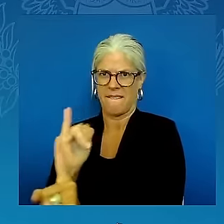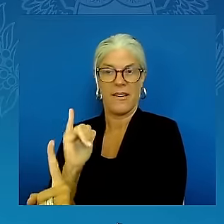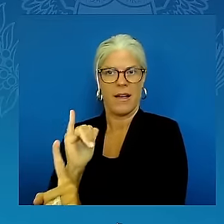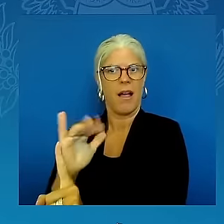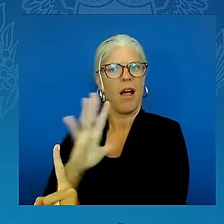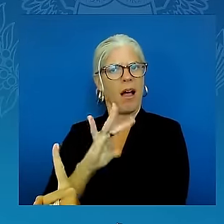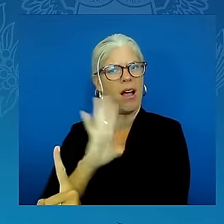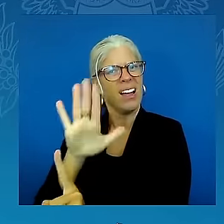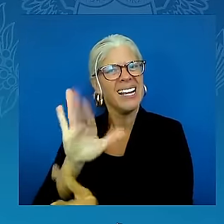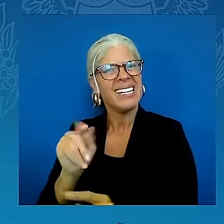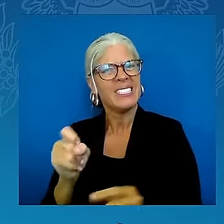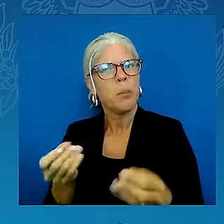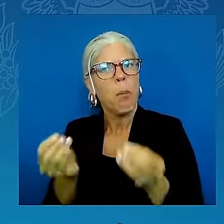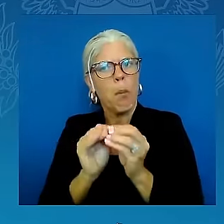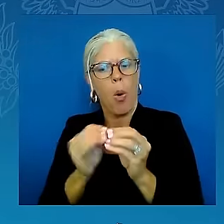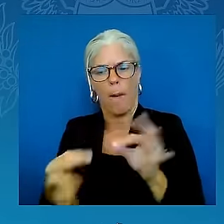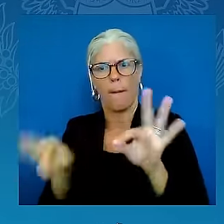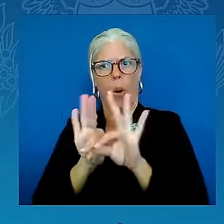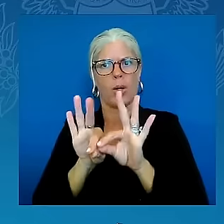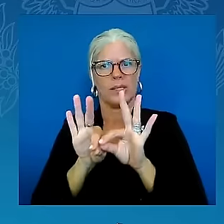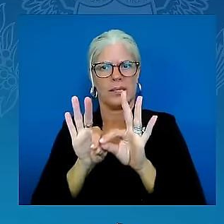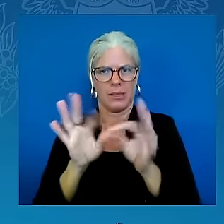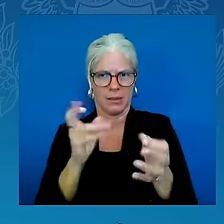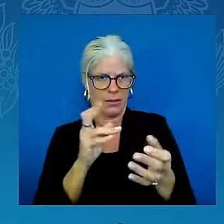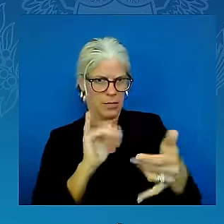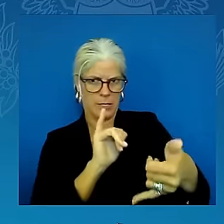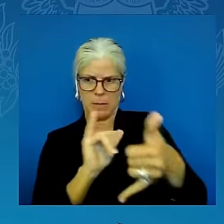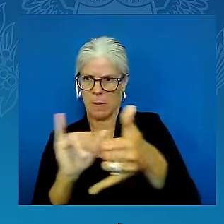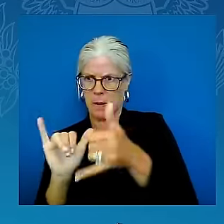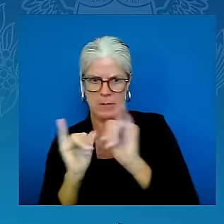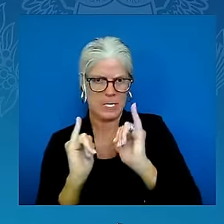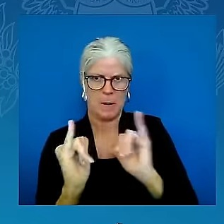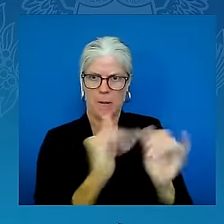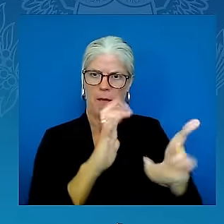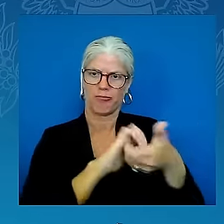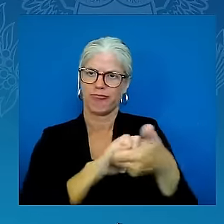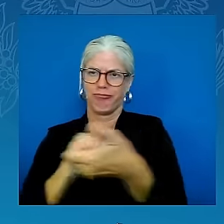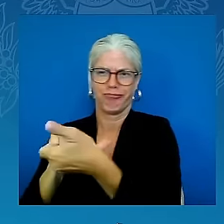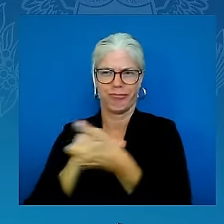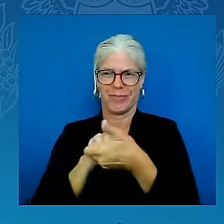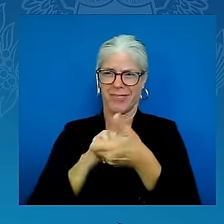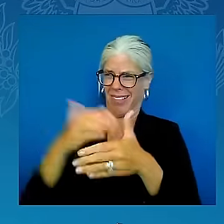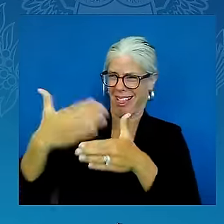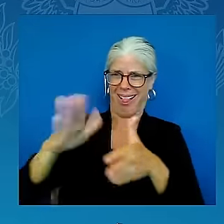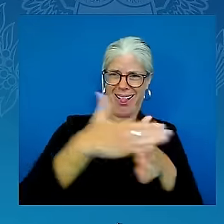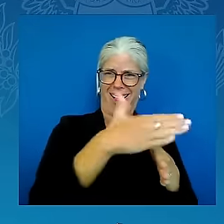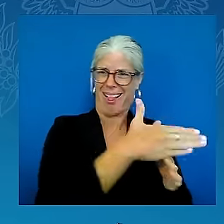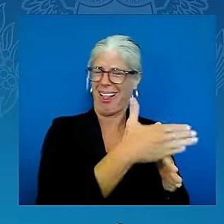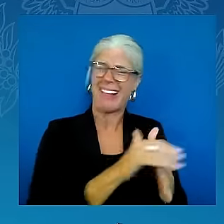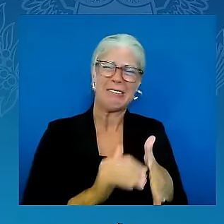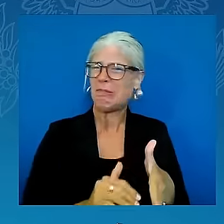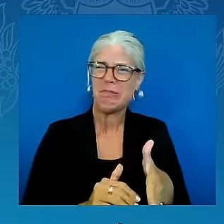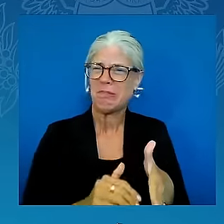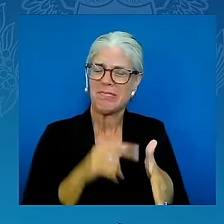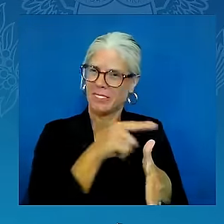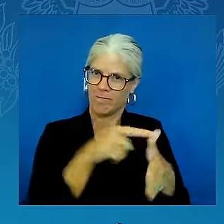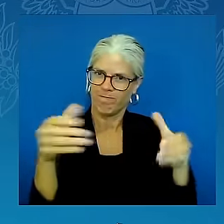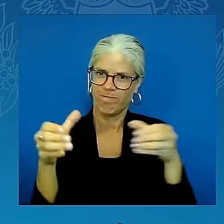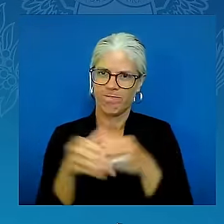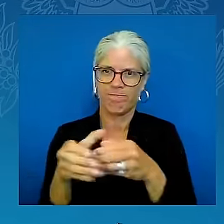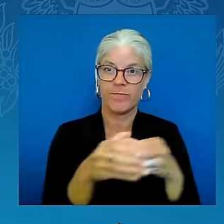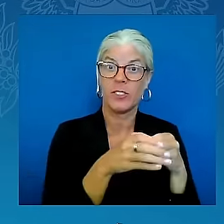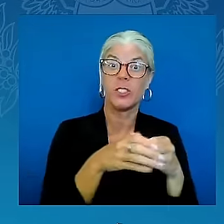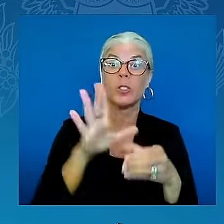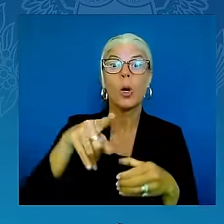And as folks in this city can attest, if you were having trouble getting your VA benefits or your Social